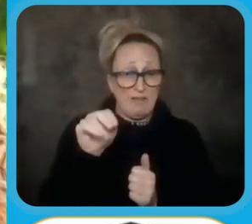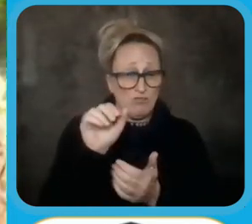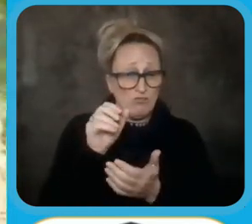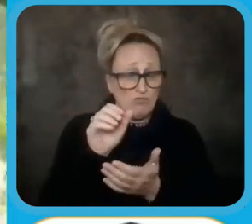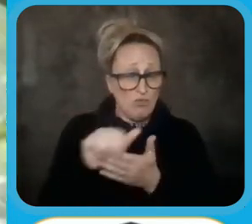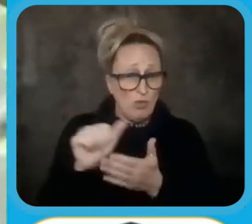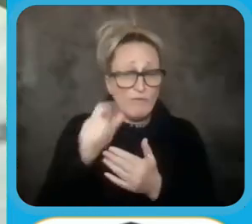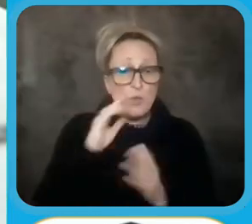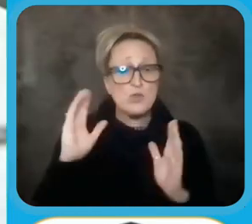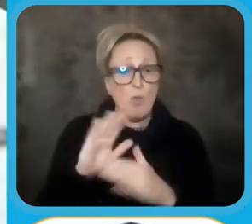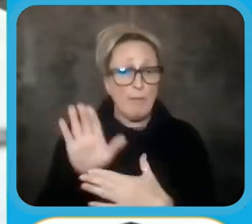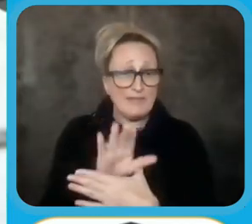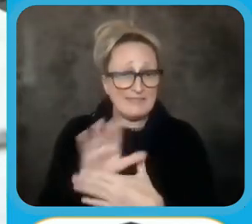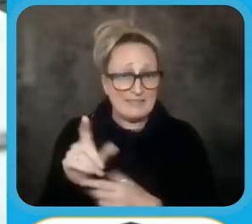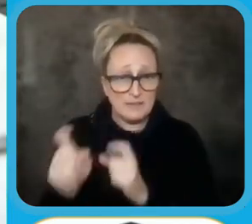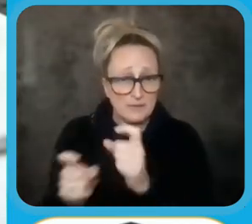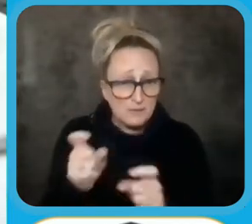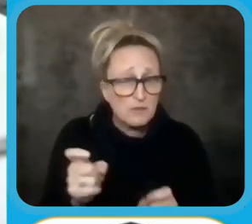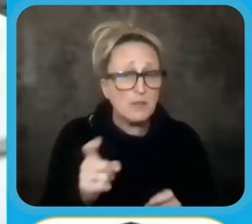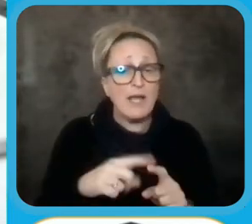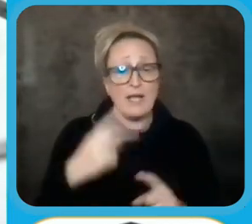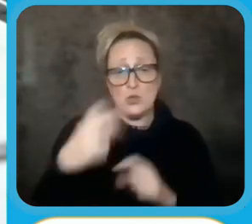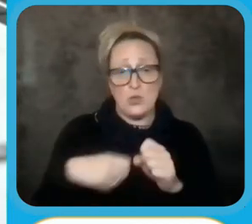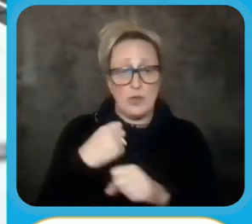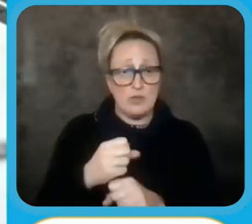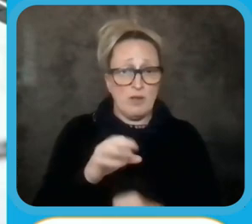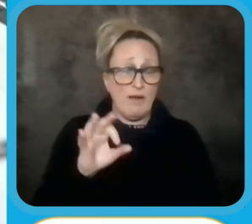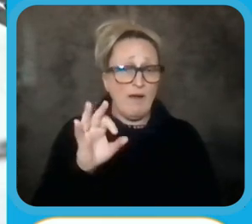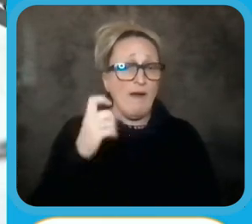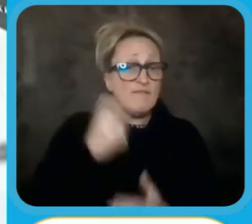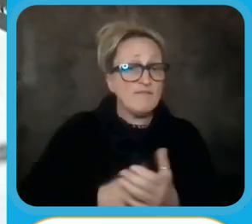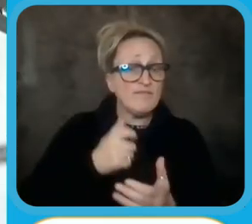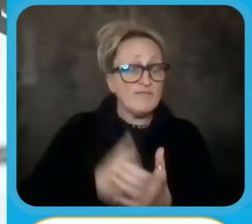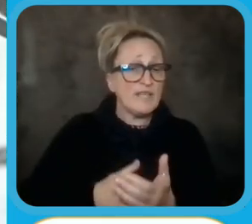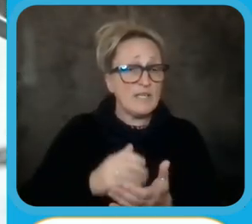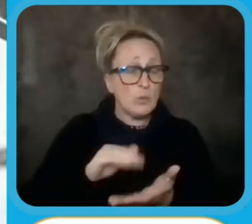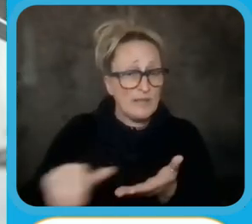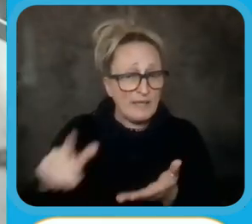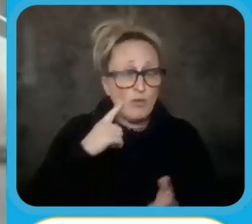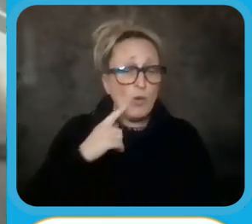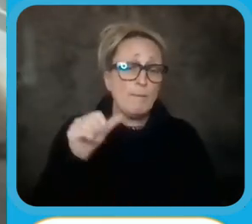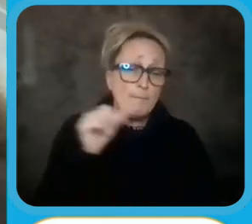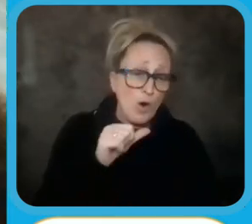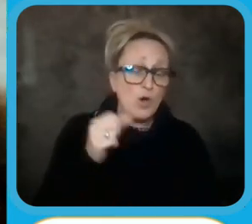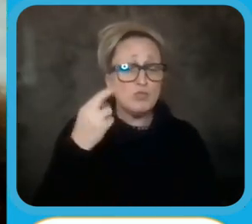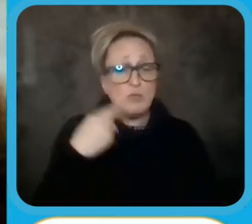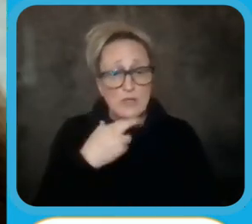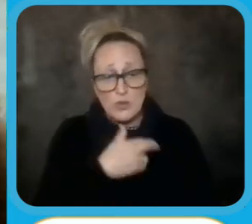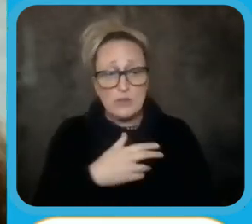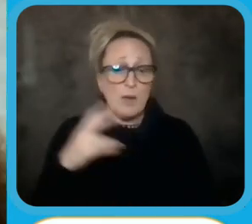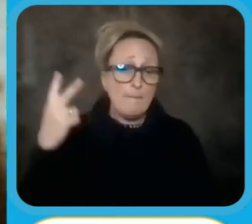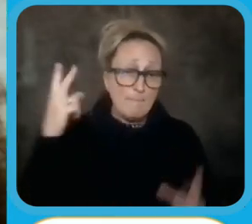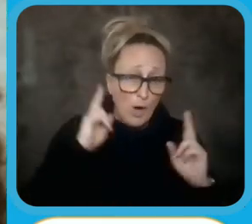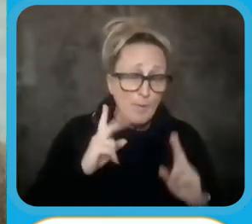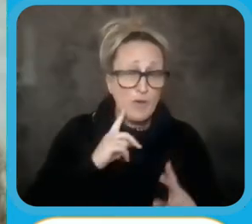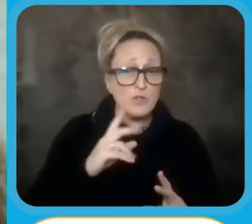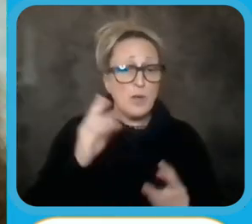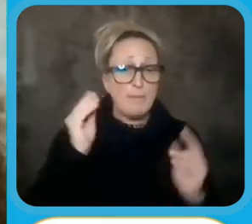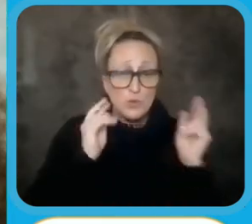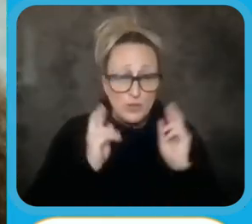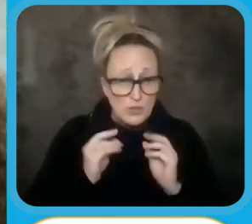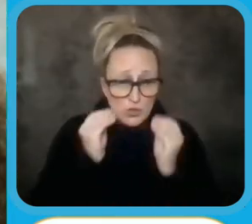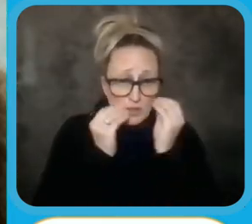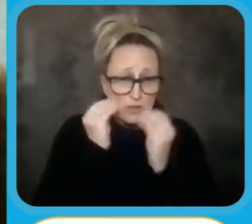small businesses and 2 years of fee relief to restaurants, bars, barbers, and beauticians, increased